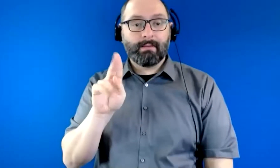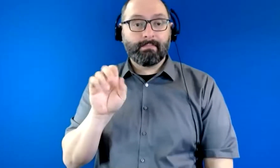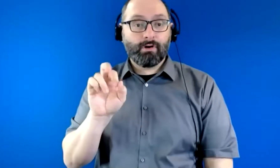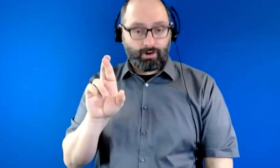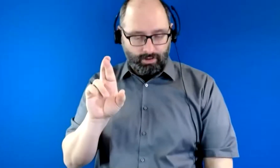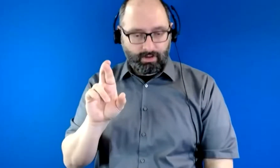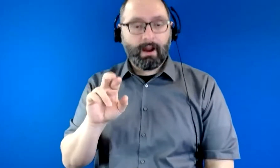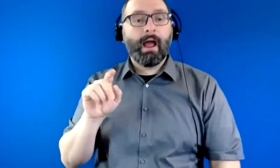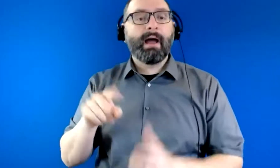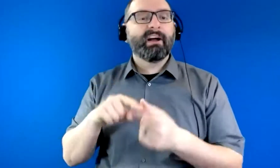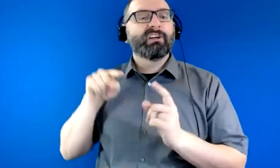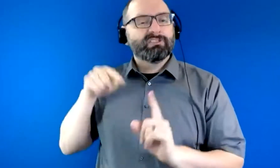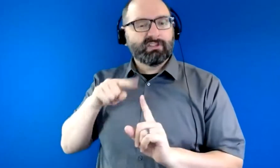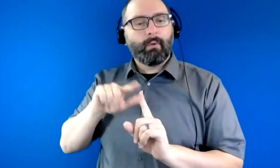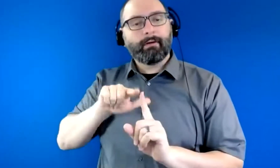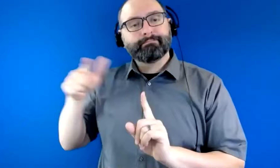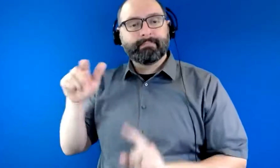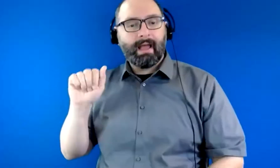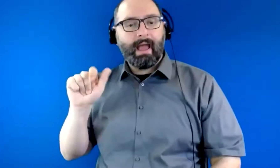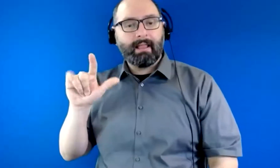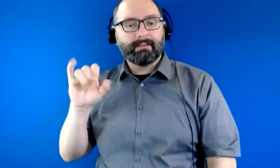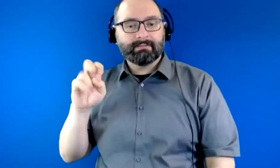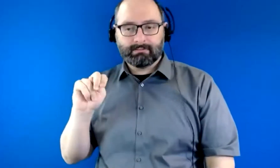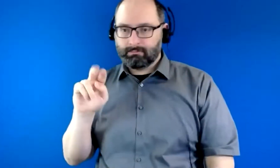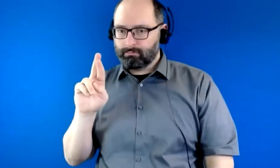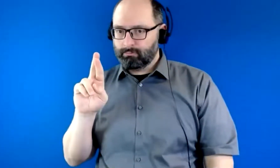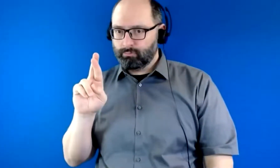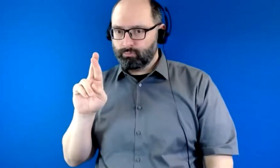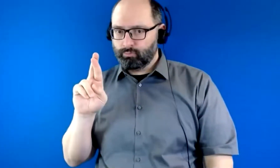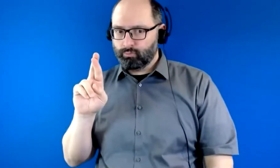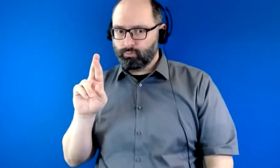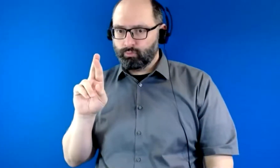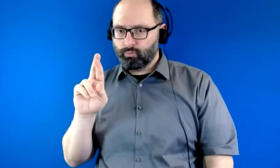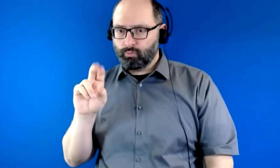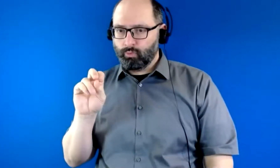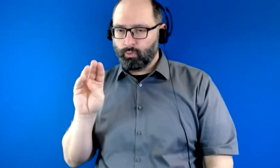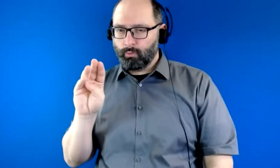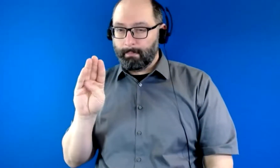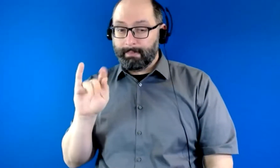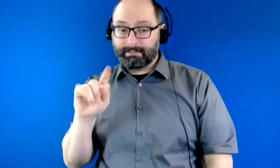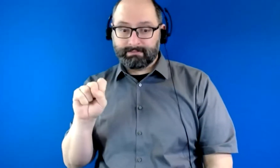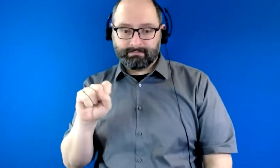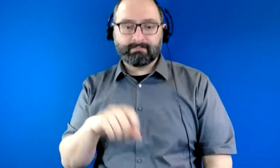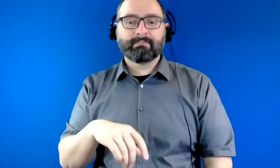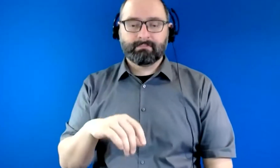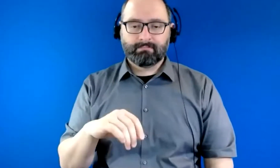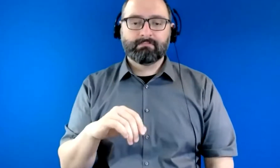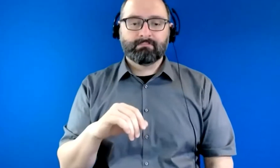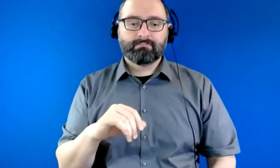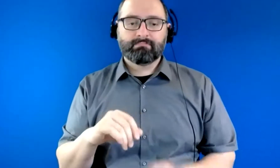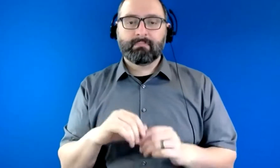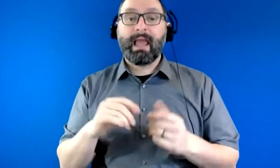the platform over to Alison Moritz. And after that, we will have Q&A. Thank you.